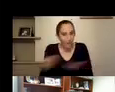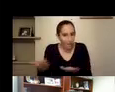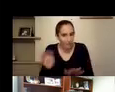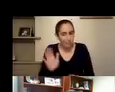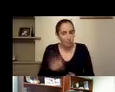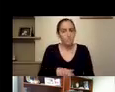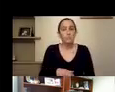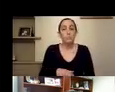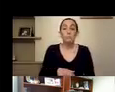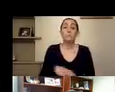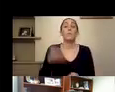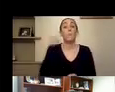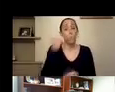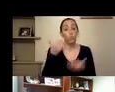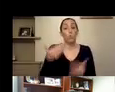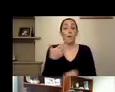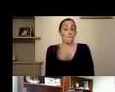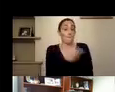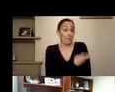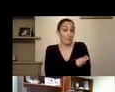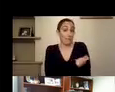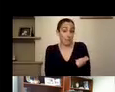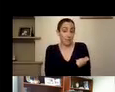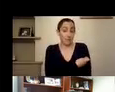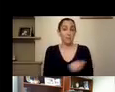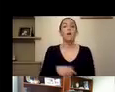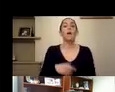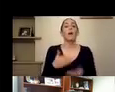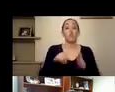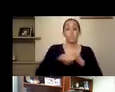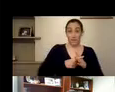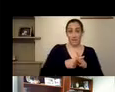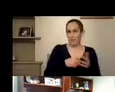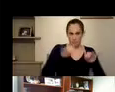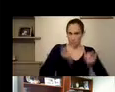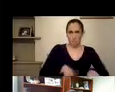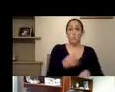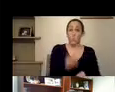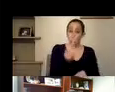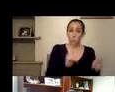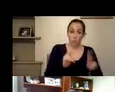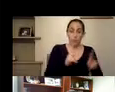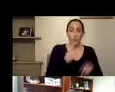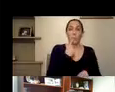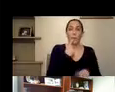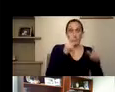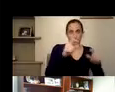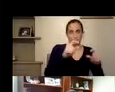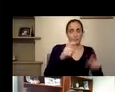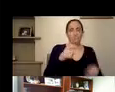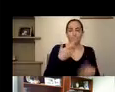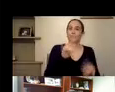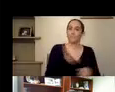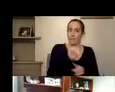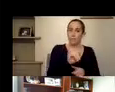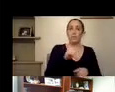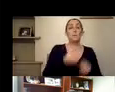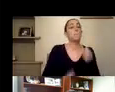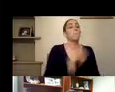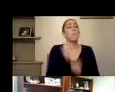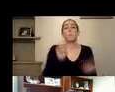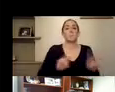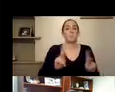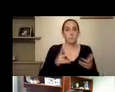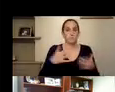Well, again, you have the same two people here who are infected, and you have a naive population, but now